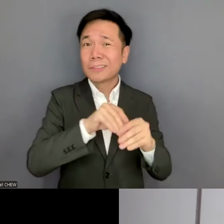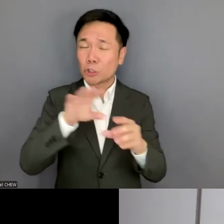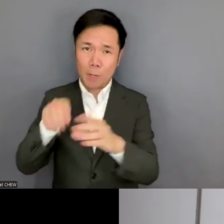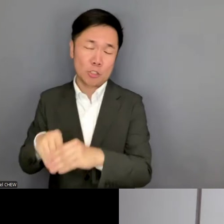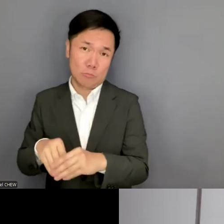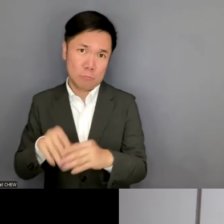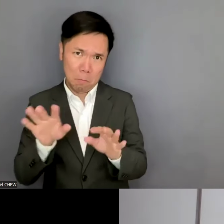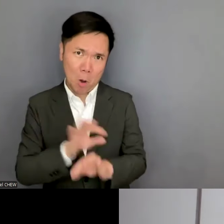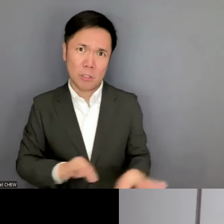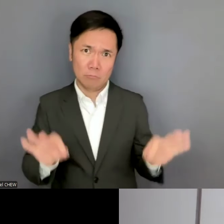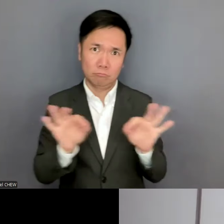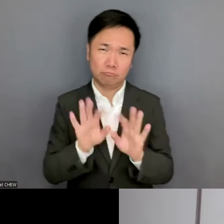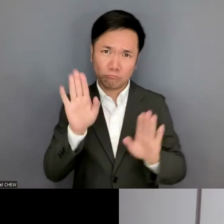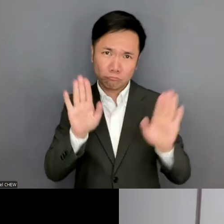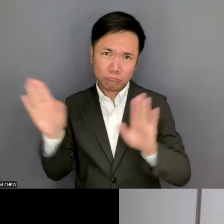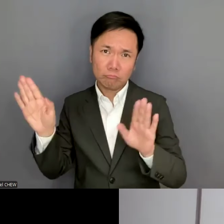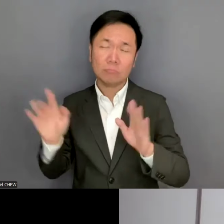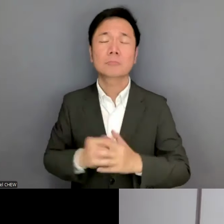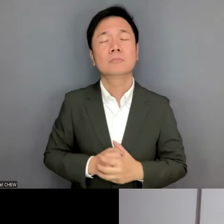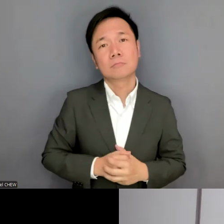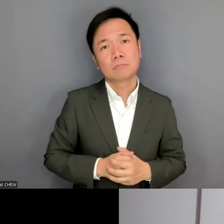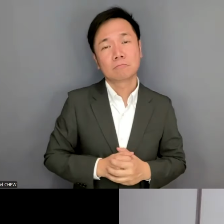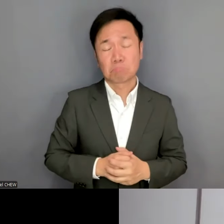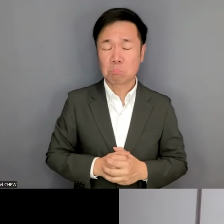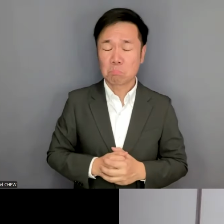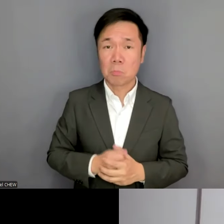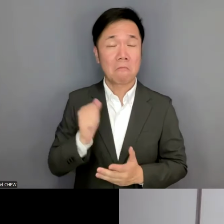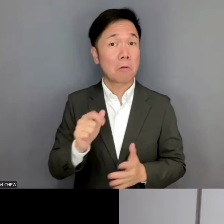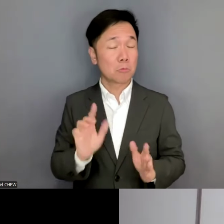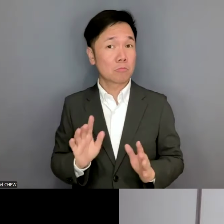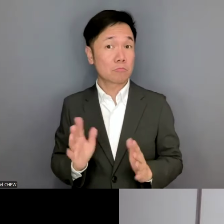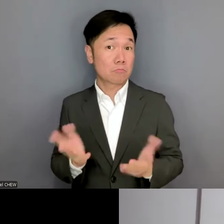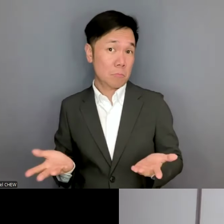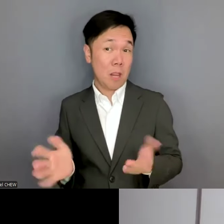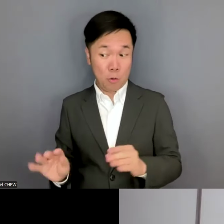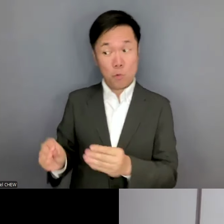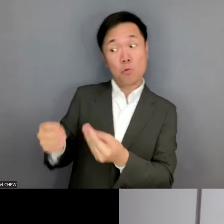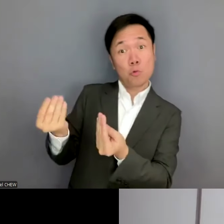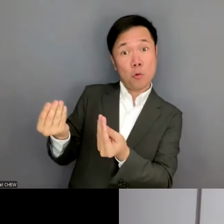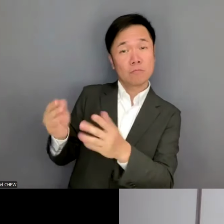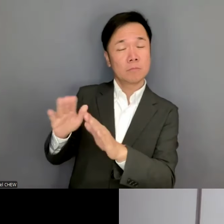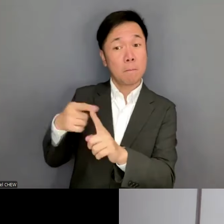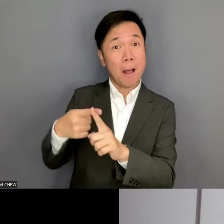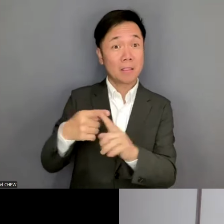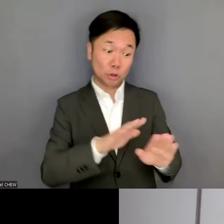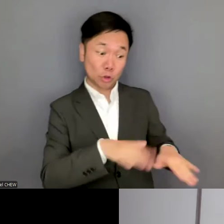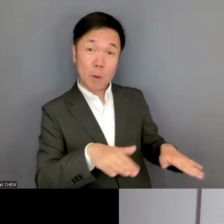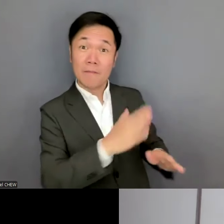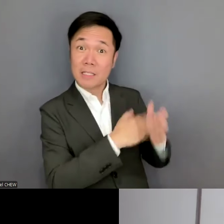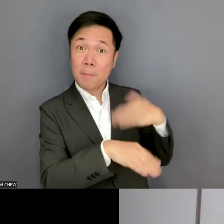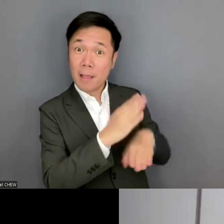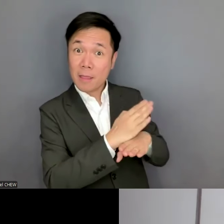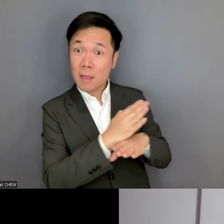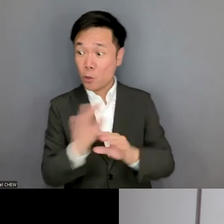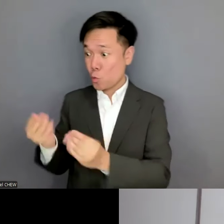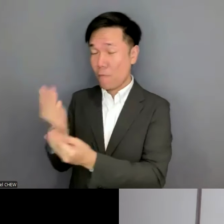de niñas y niños con Of discapacidad course, también, porque participation of a ellas muchas young veces no las children with incluimos, no disabilities. incluimos a las niñas ni a los